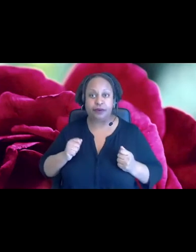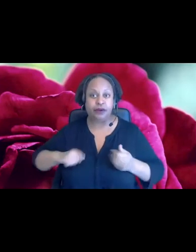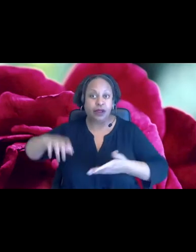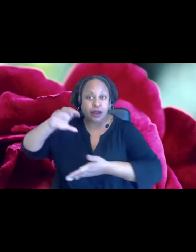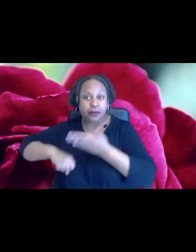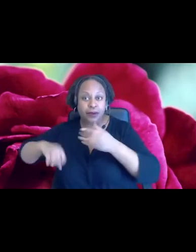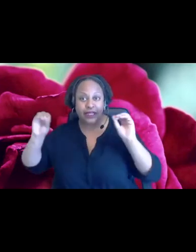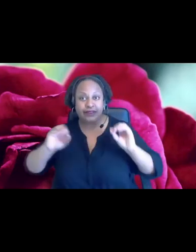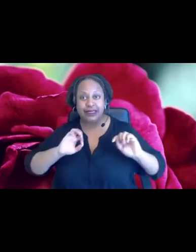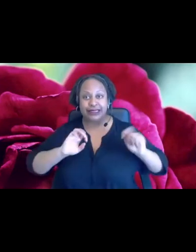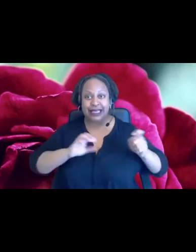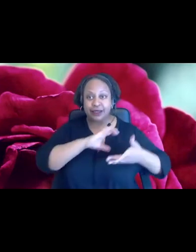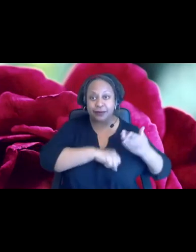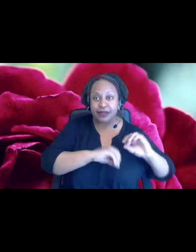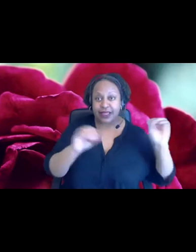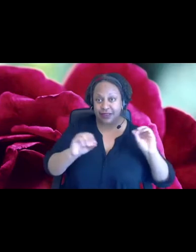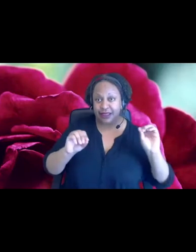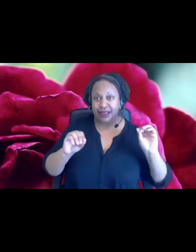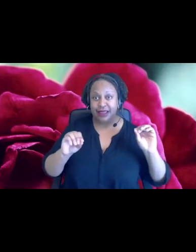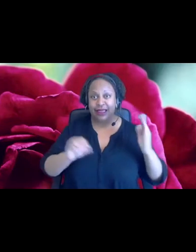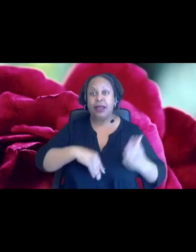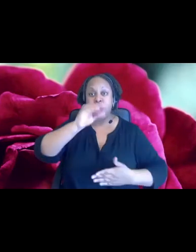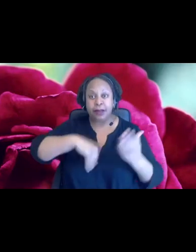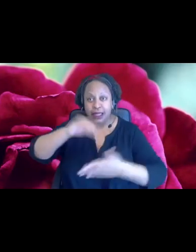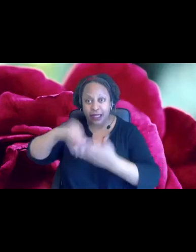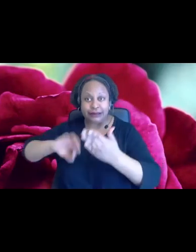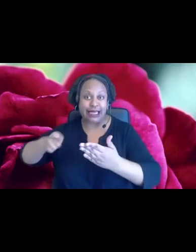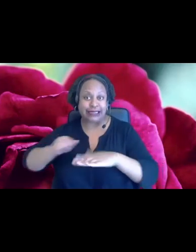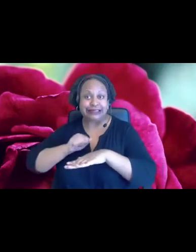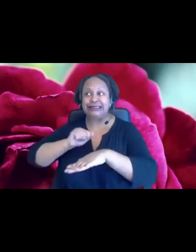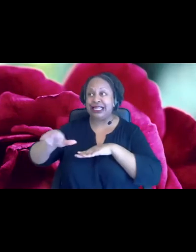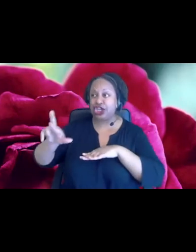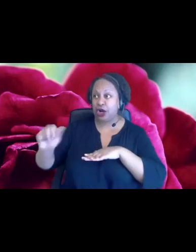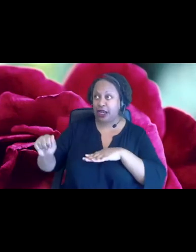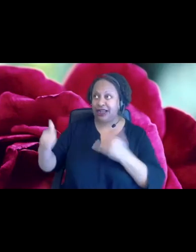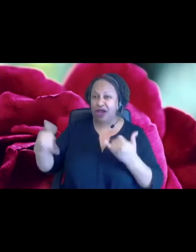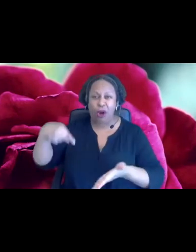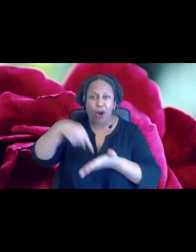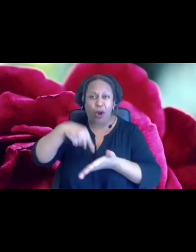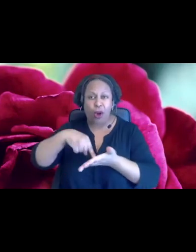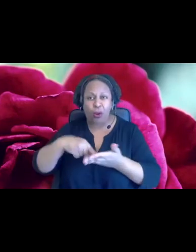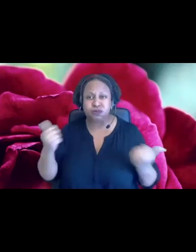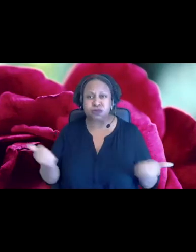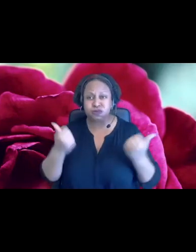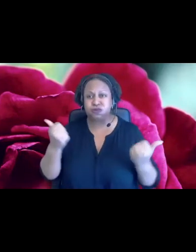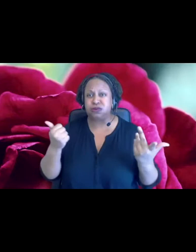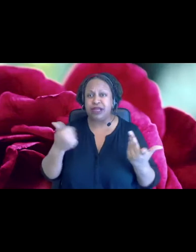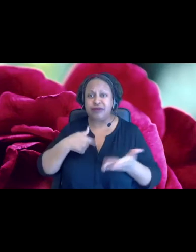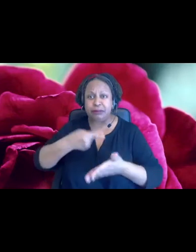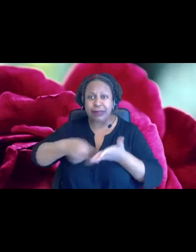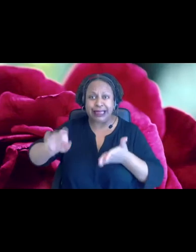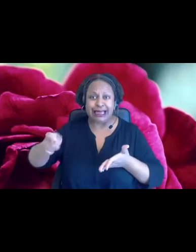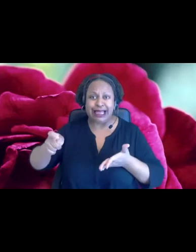and then this all comes home to roost when you file your return and you have to account for any taxes on that.